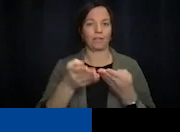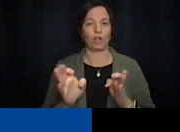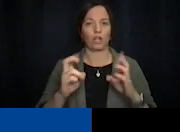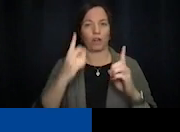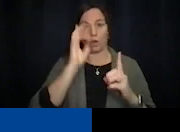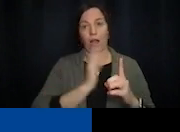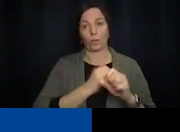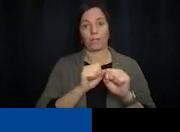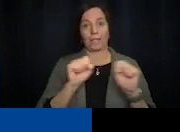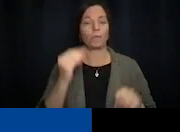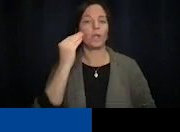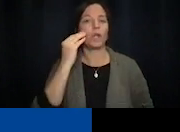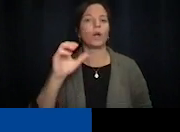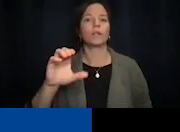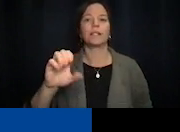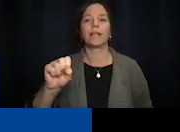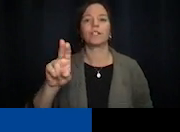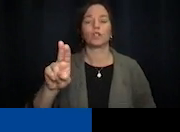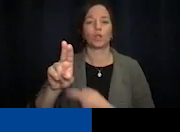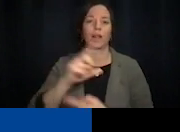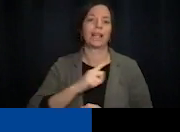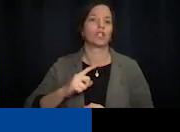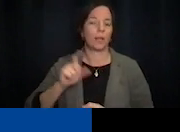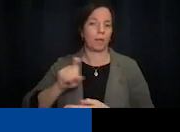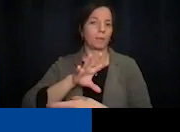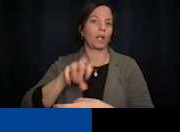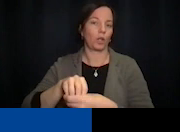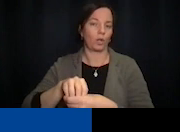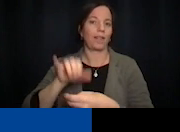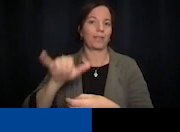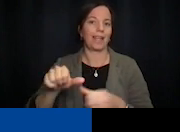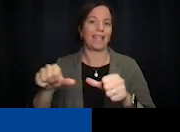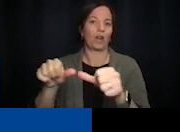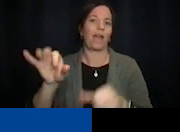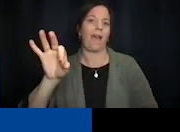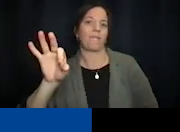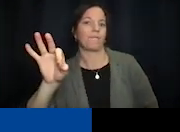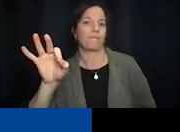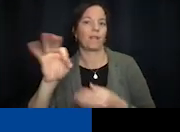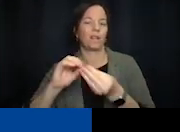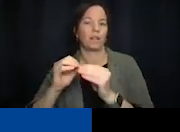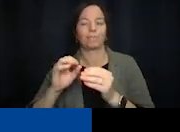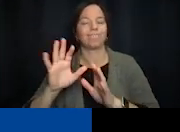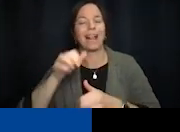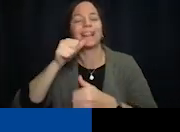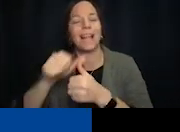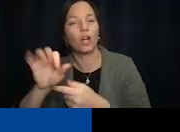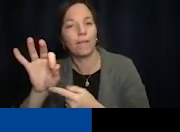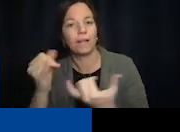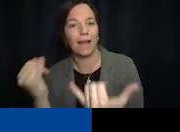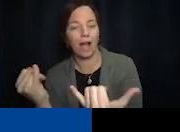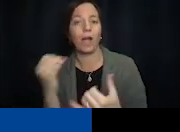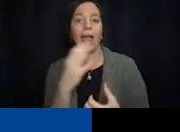system. We know that CSU, it was legislated to be included and is counted as Area F now. UC had taken action to include it